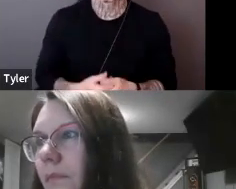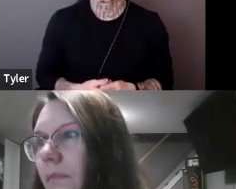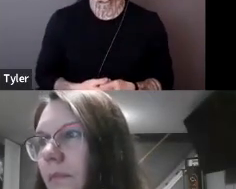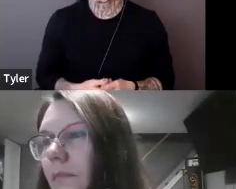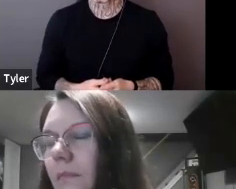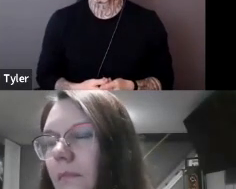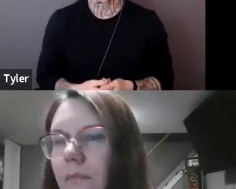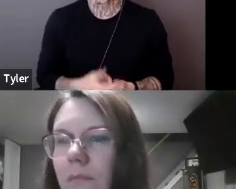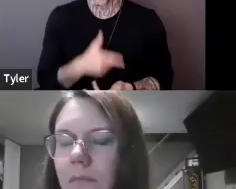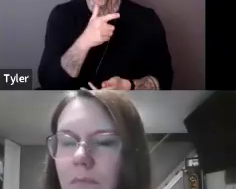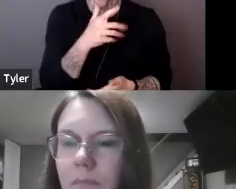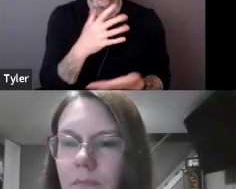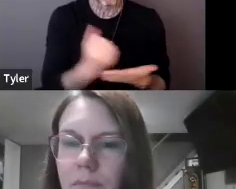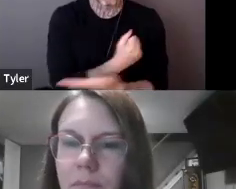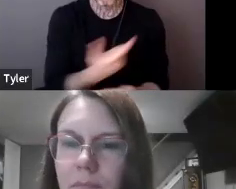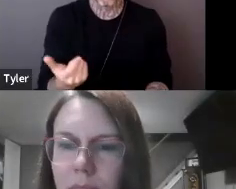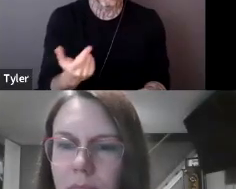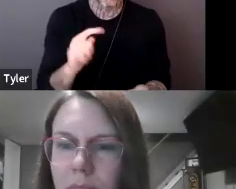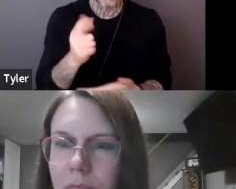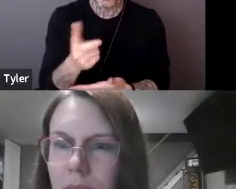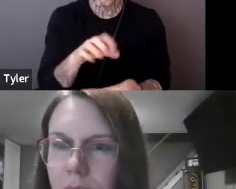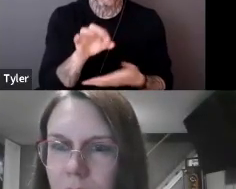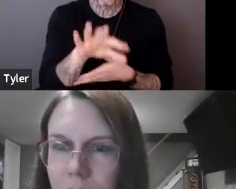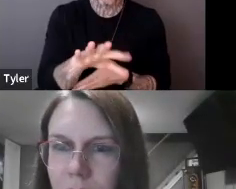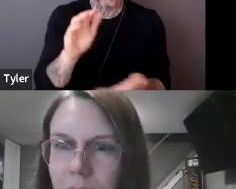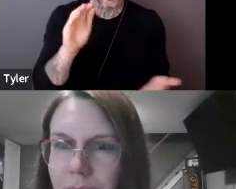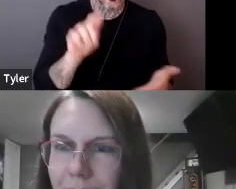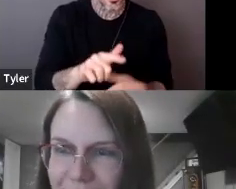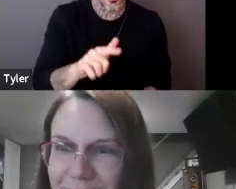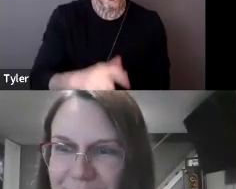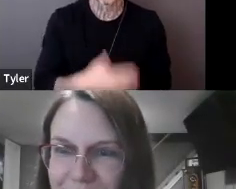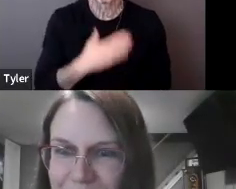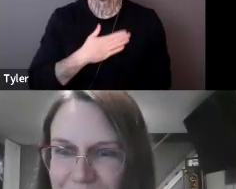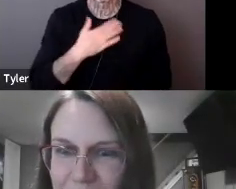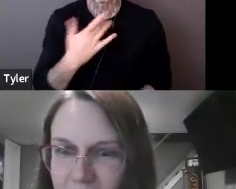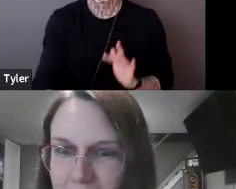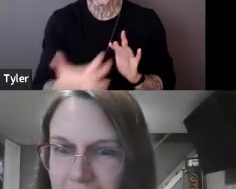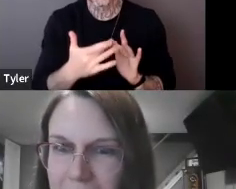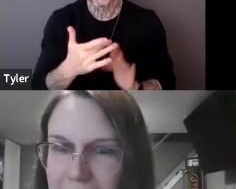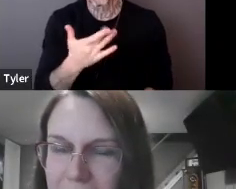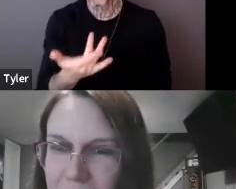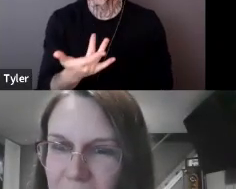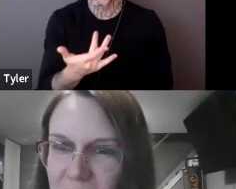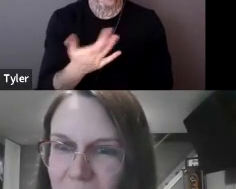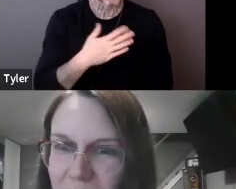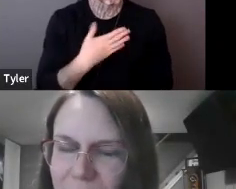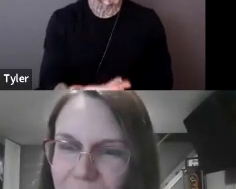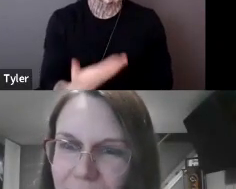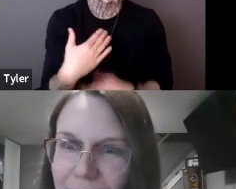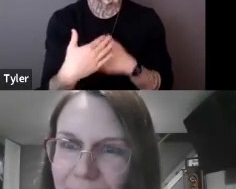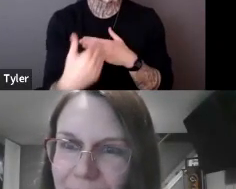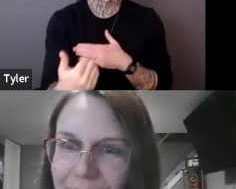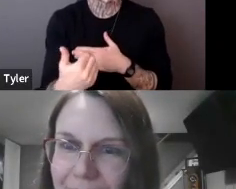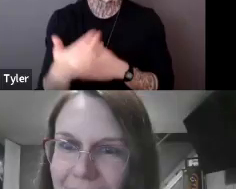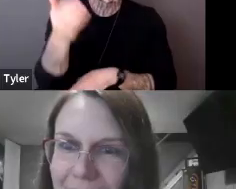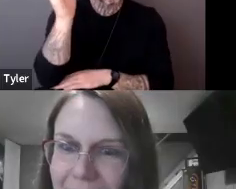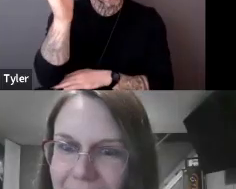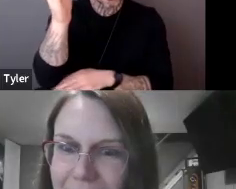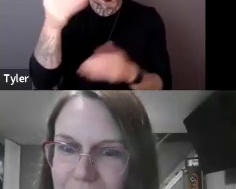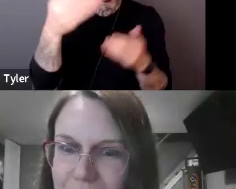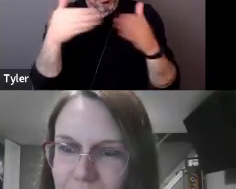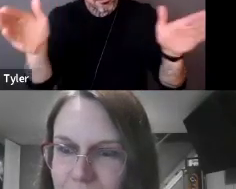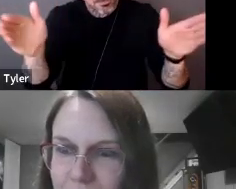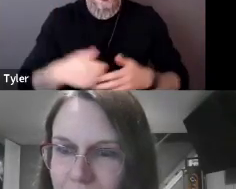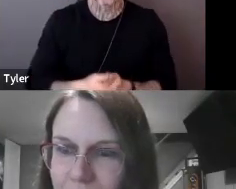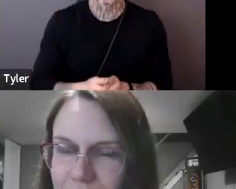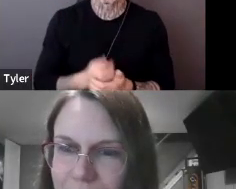program. And please do reach out. I would love to talk further on a bigger group and describe further, but certainly